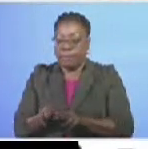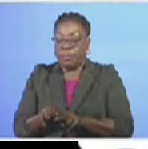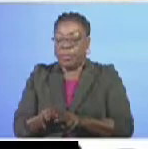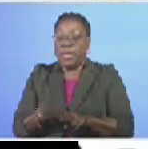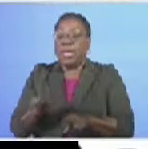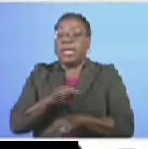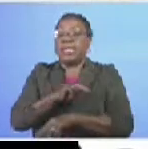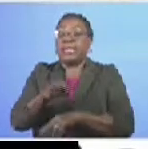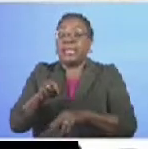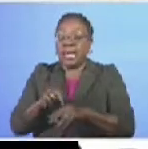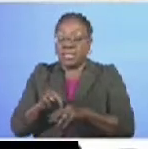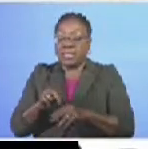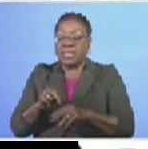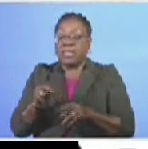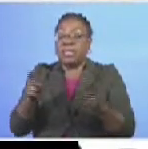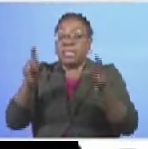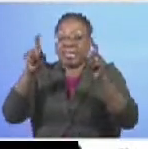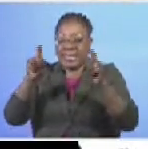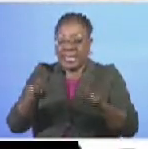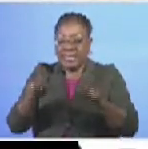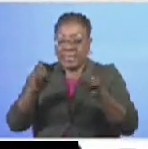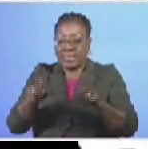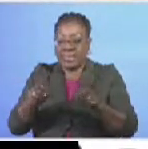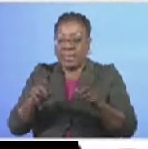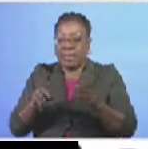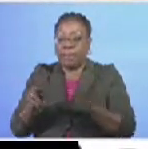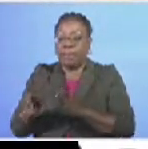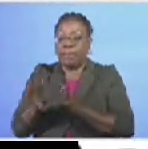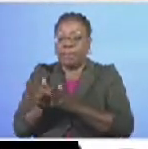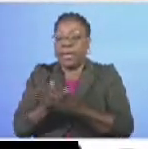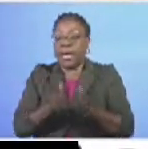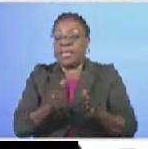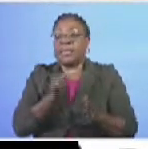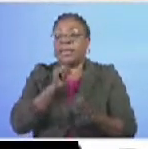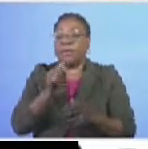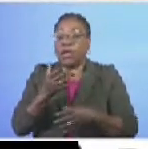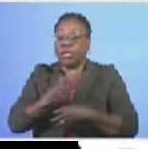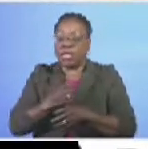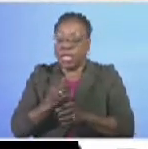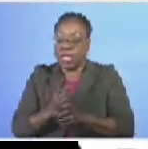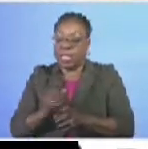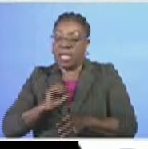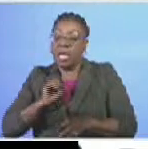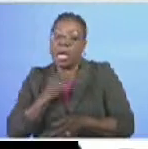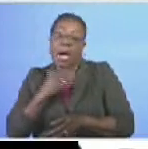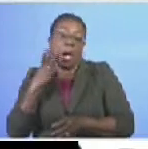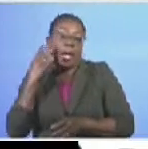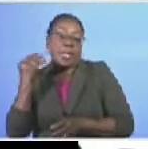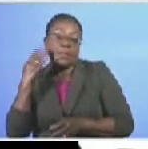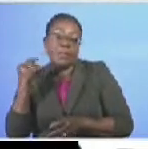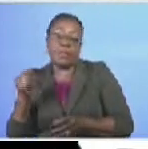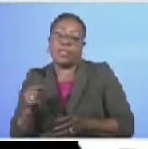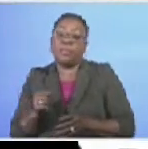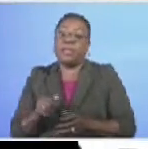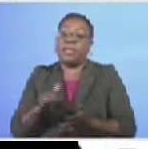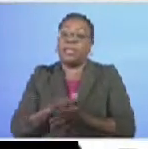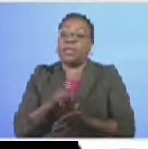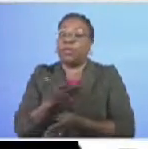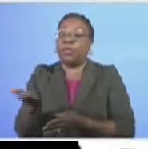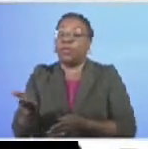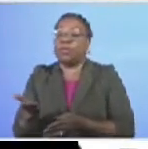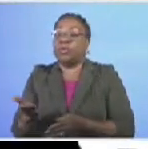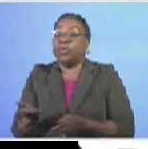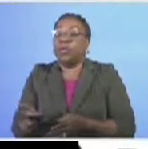The national testing protocol has not changed. Our experience has been that predominantly those who are